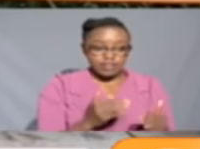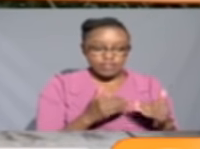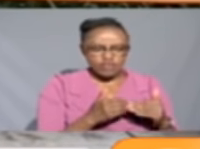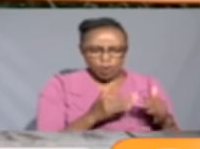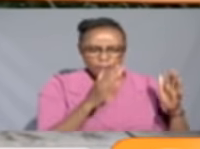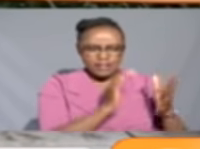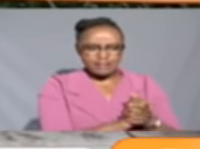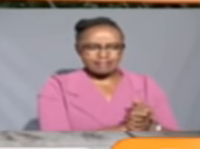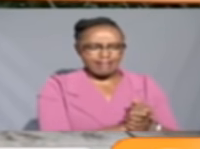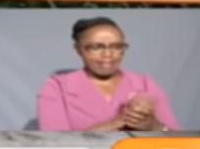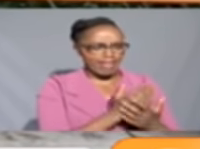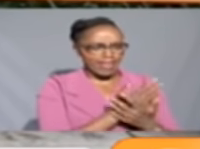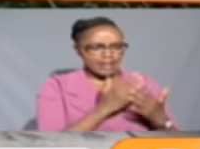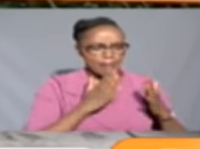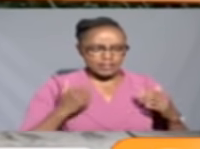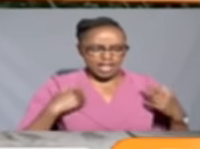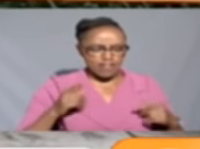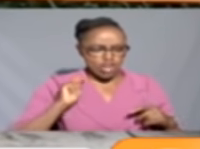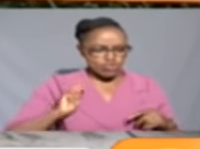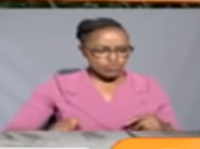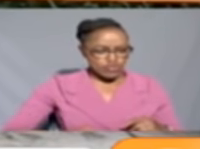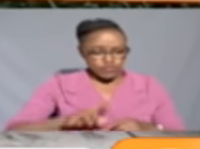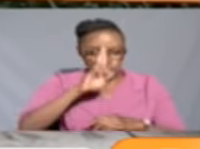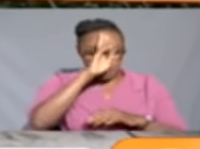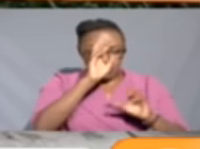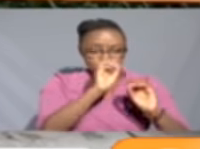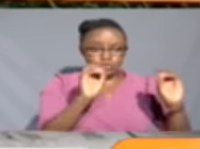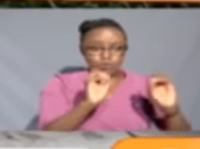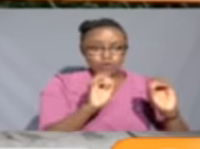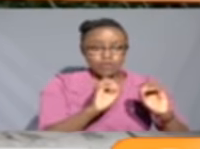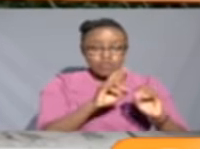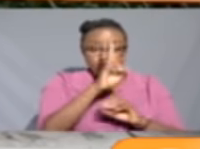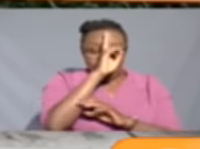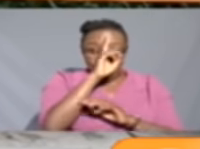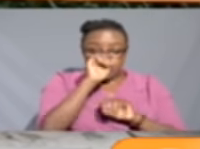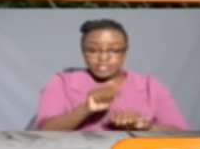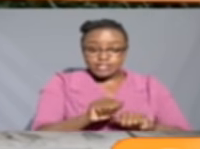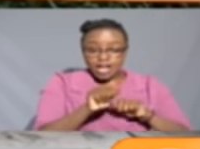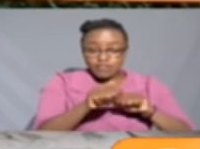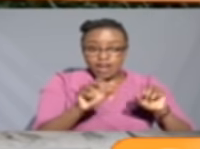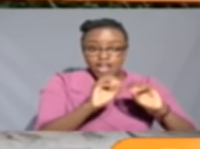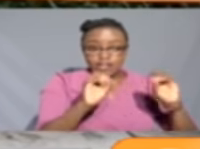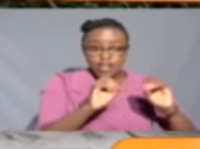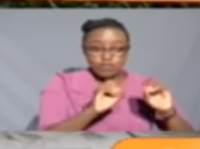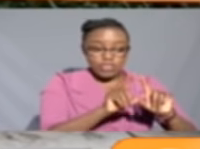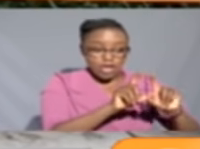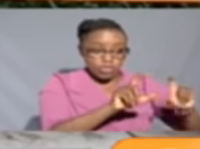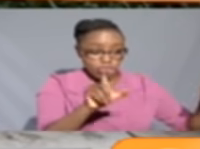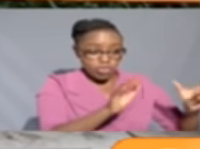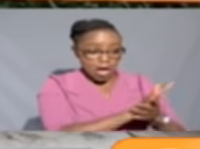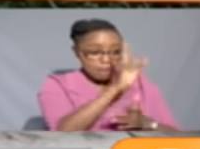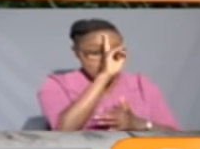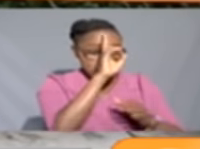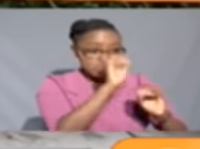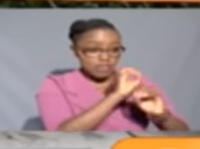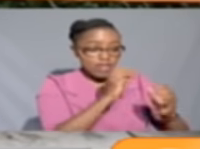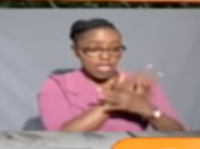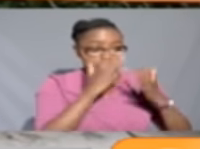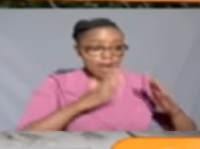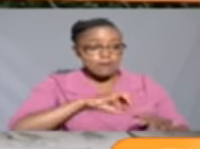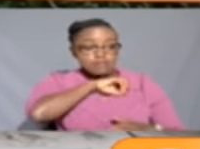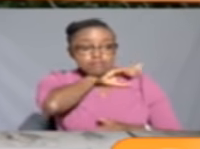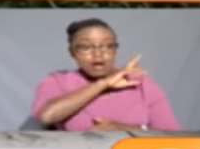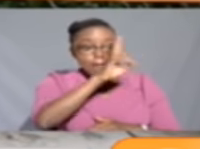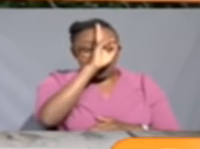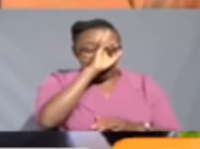clothes. Nobody wore a police uniform. And there was no police vehicle with an emblem written police. Nobody shouted